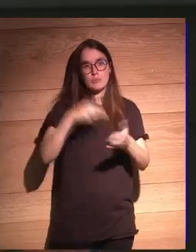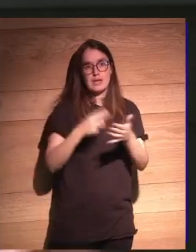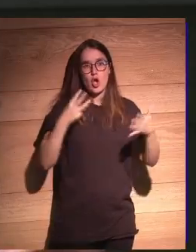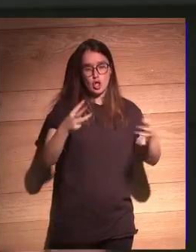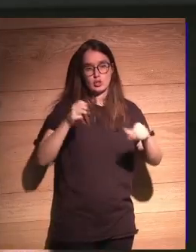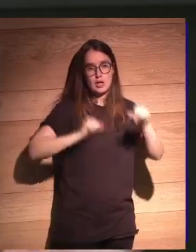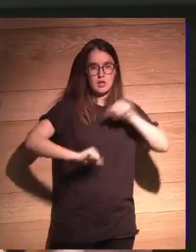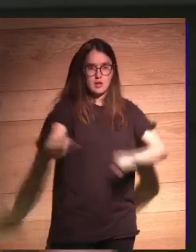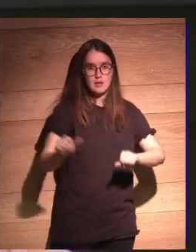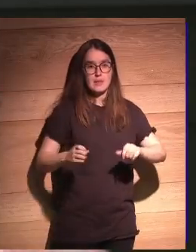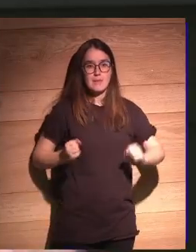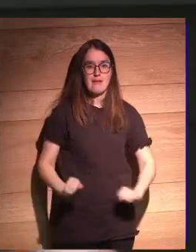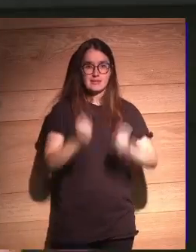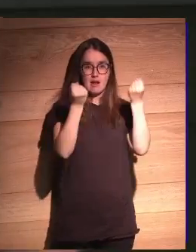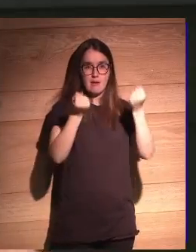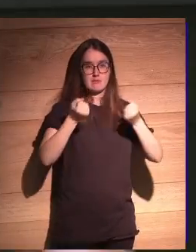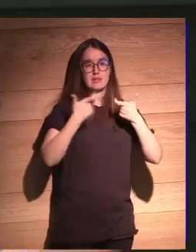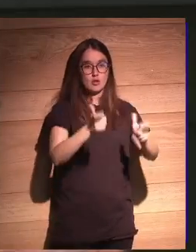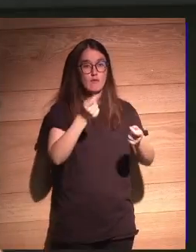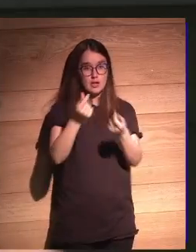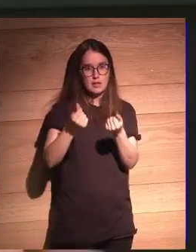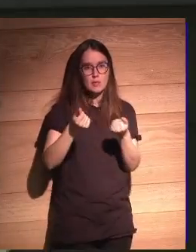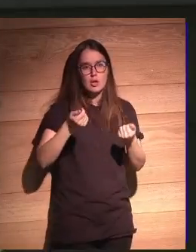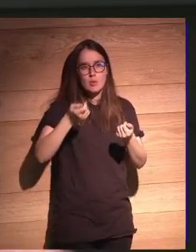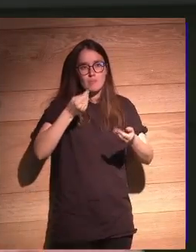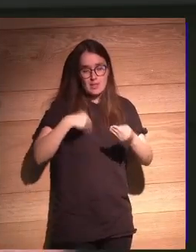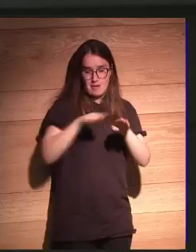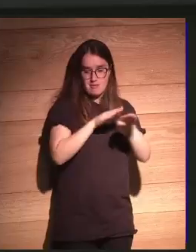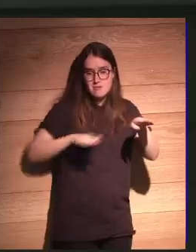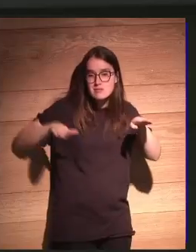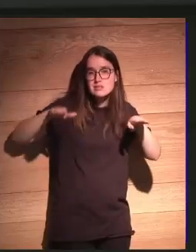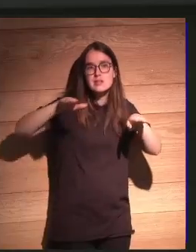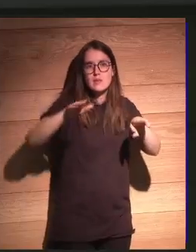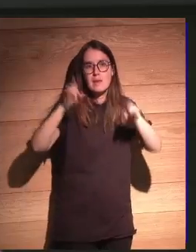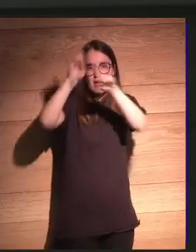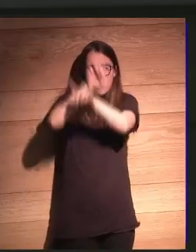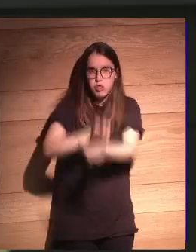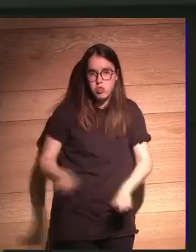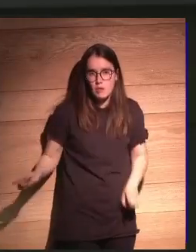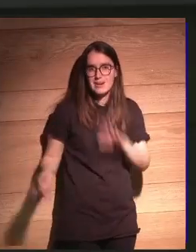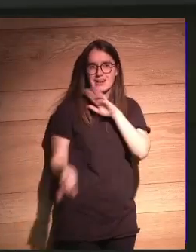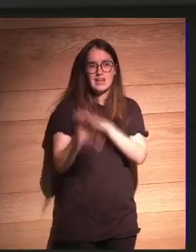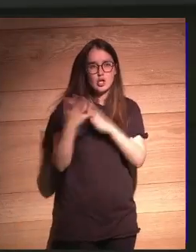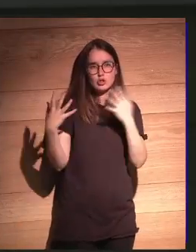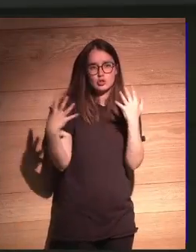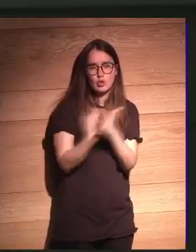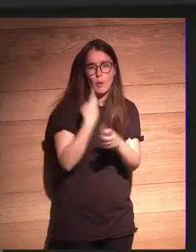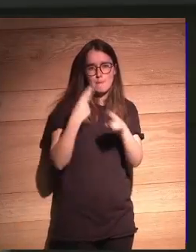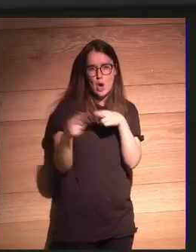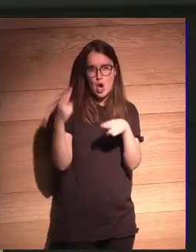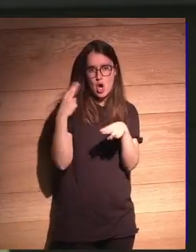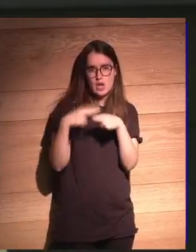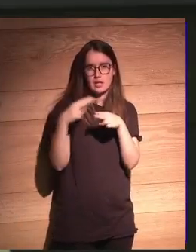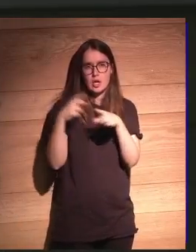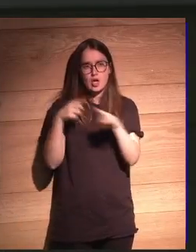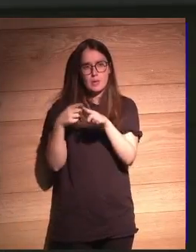2008, we had a number of policies to rescue the financial sector, but we were not imagining is that on parallel and in an invisible way, a lot